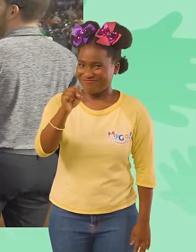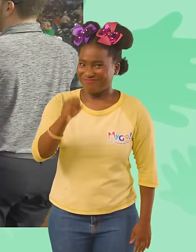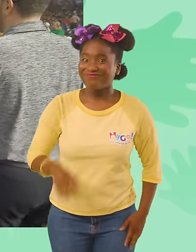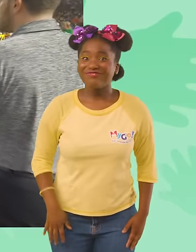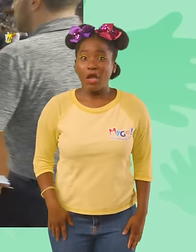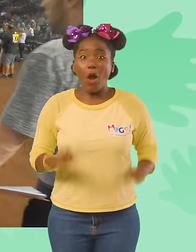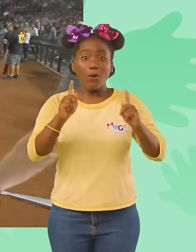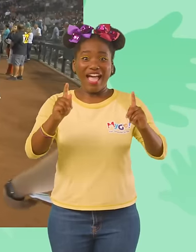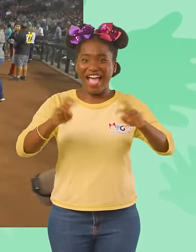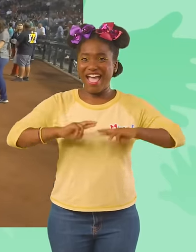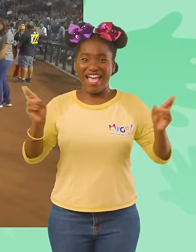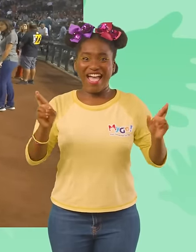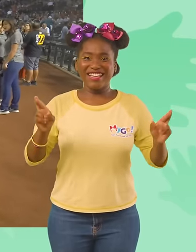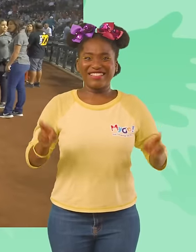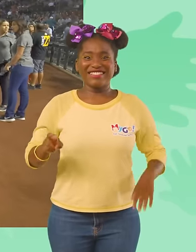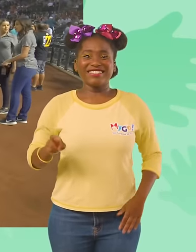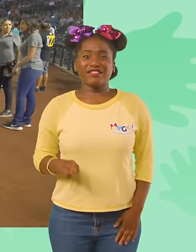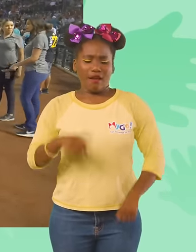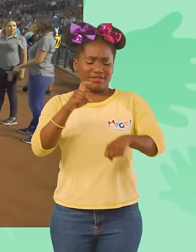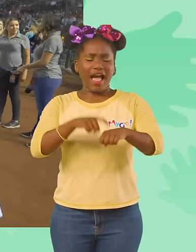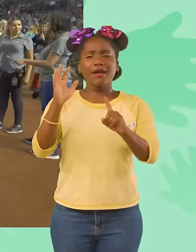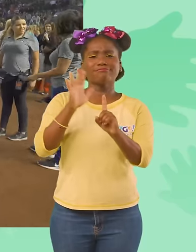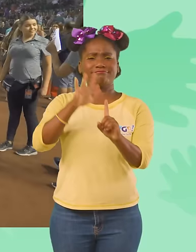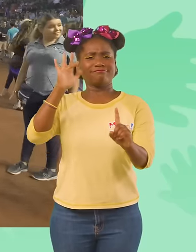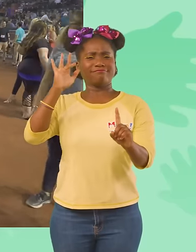Okay, here we go. This is our time to shine.